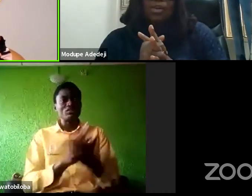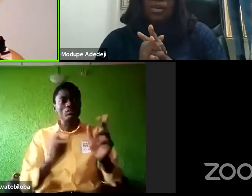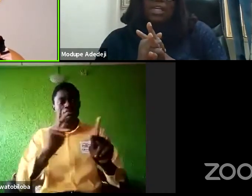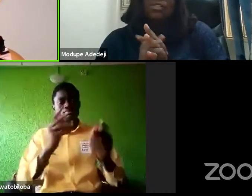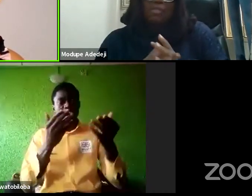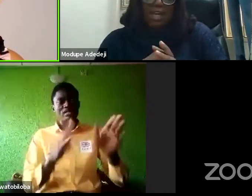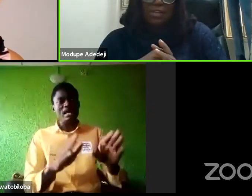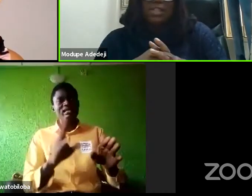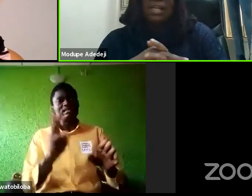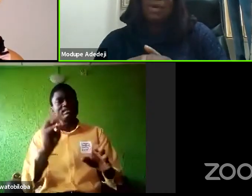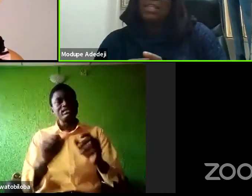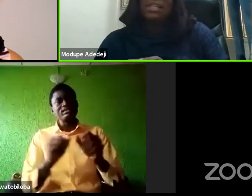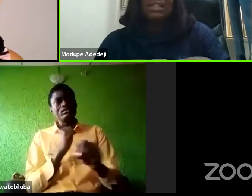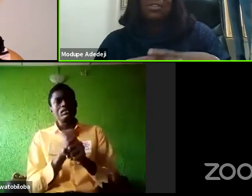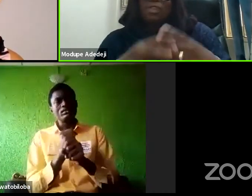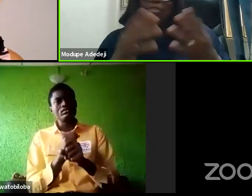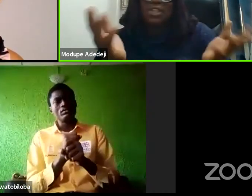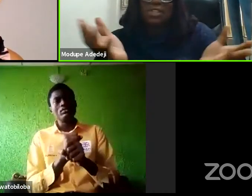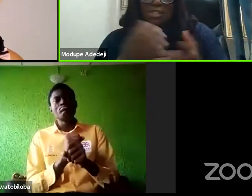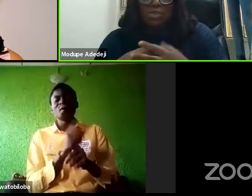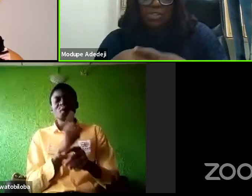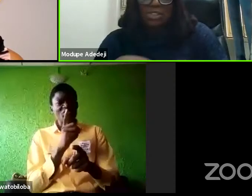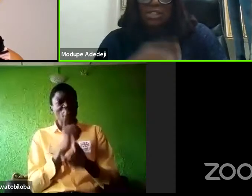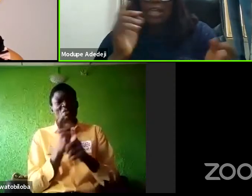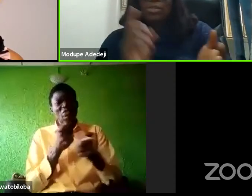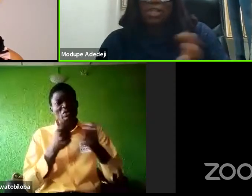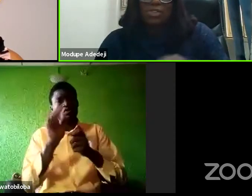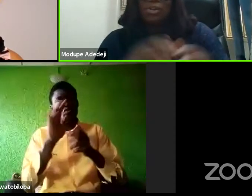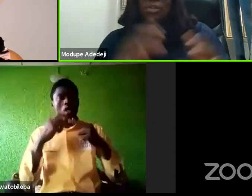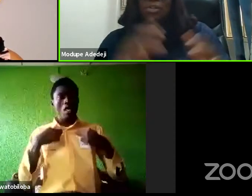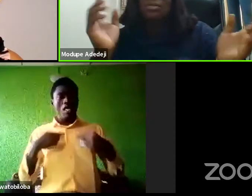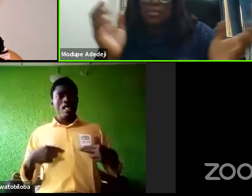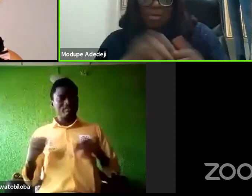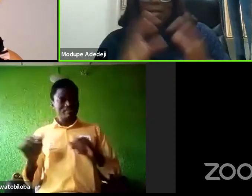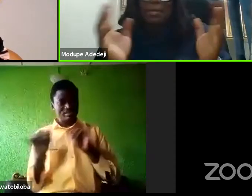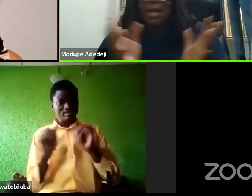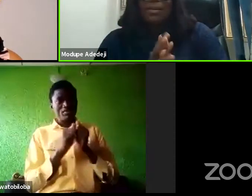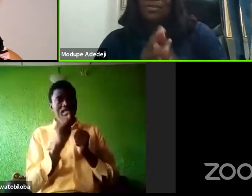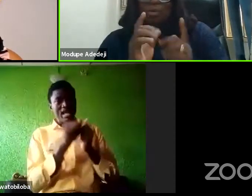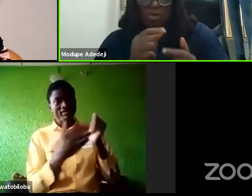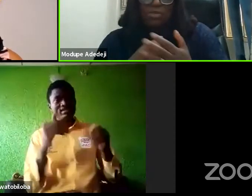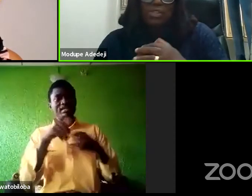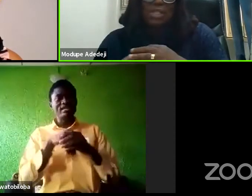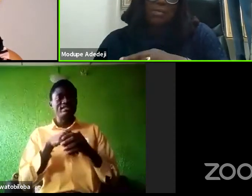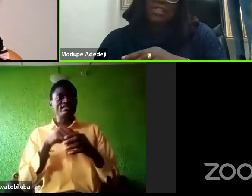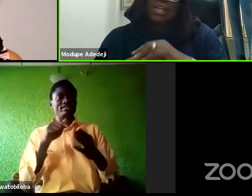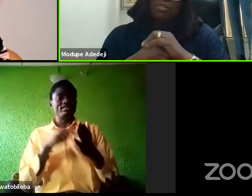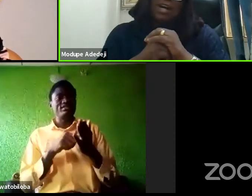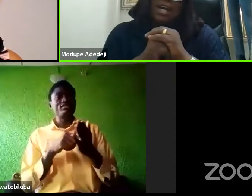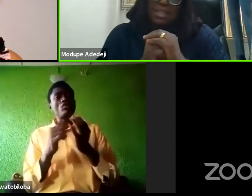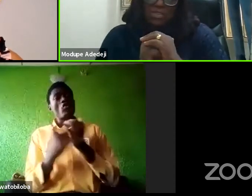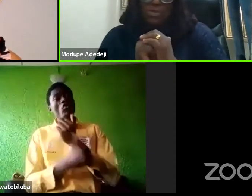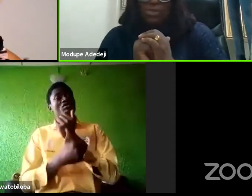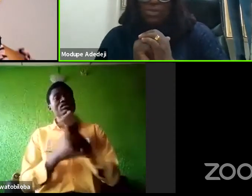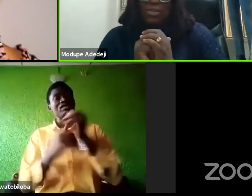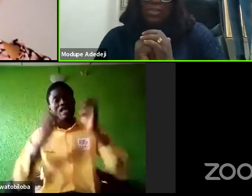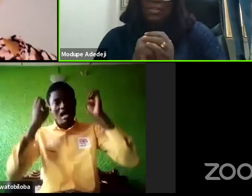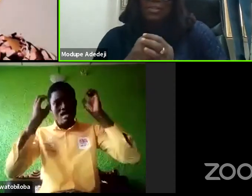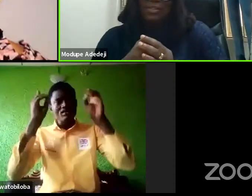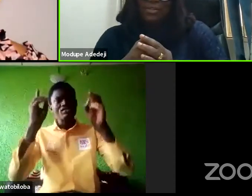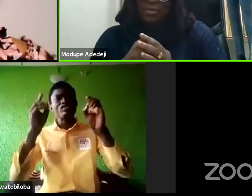just take charge of our health as we are taking charge of everything in this country, education, blah, blah, blah. So we should also take charge of our health.